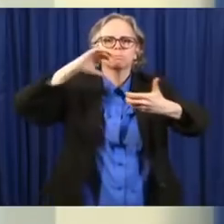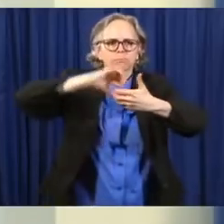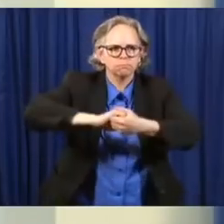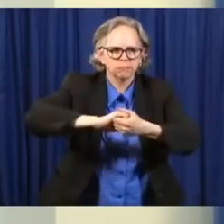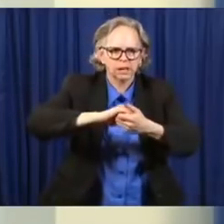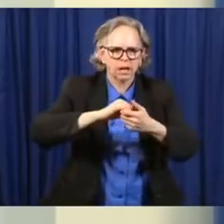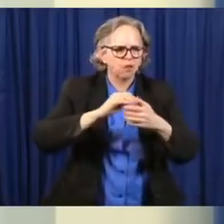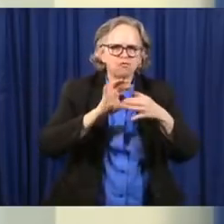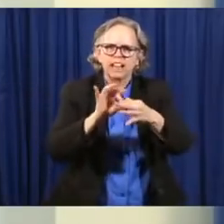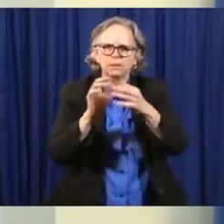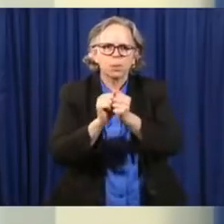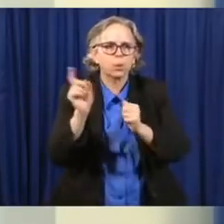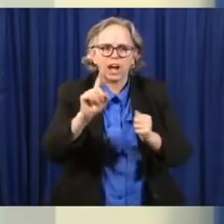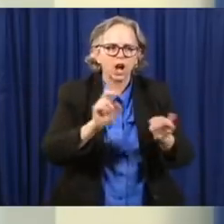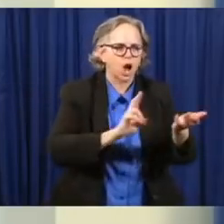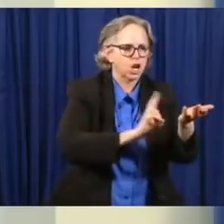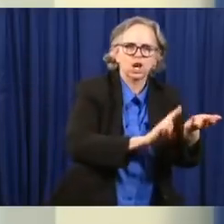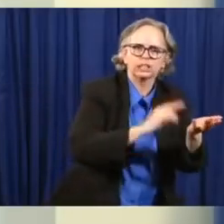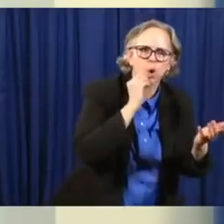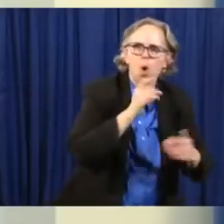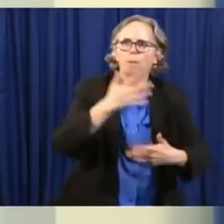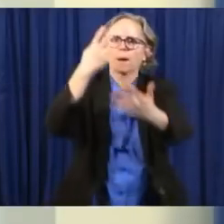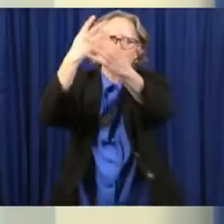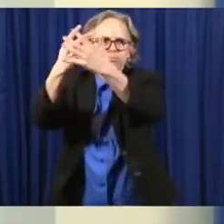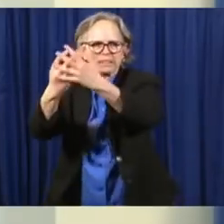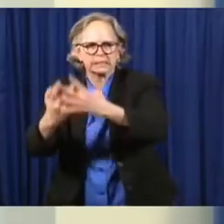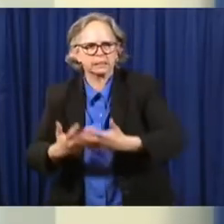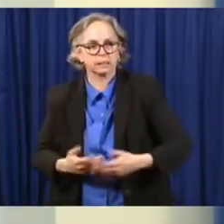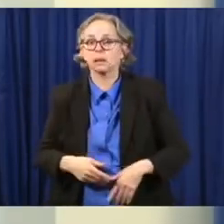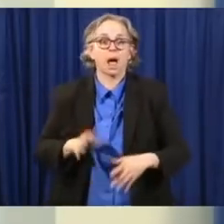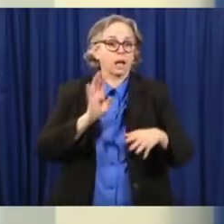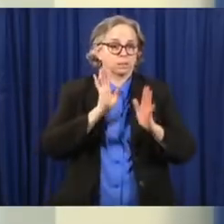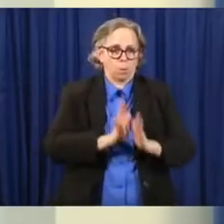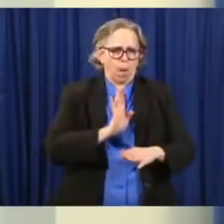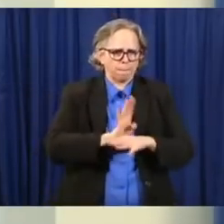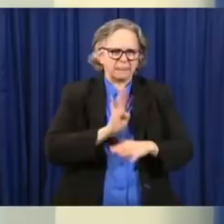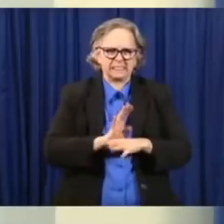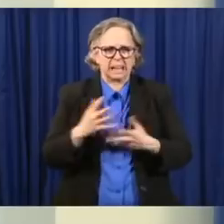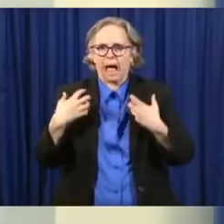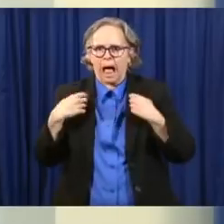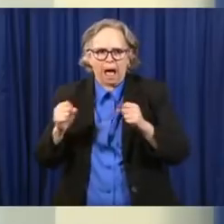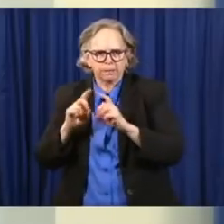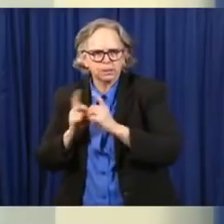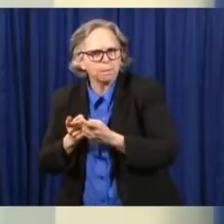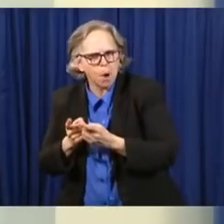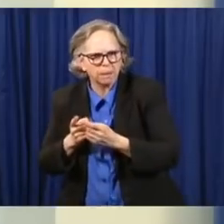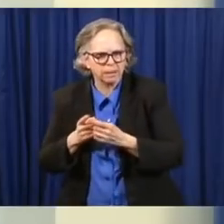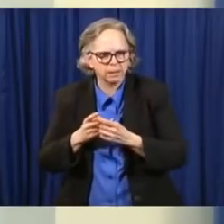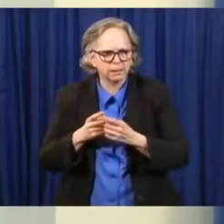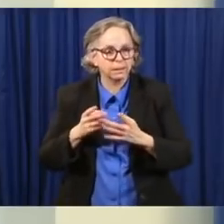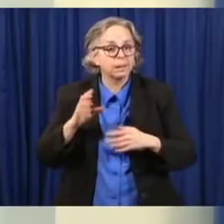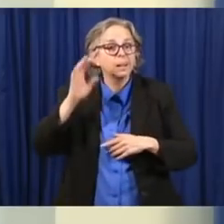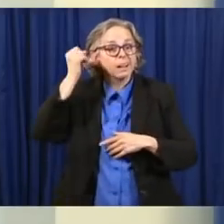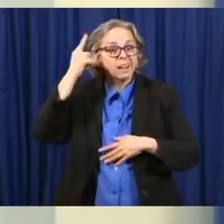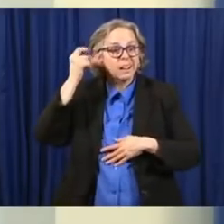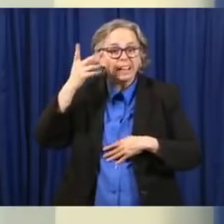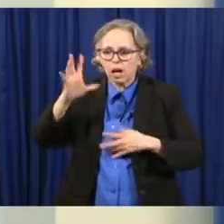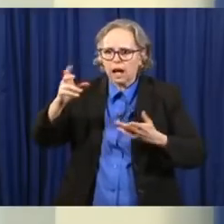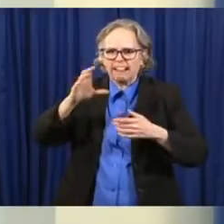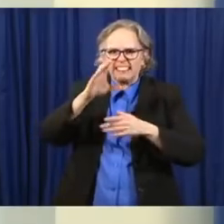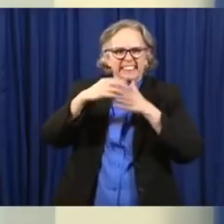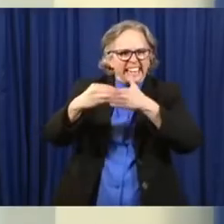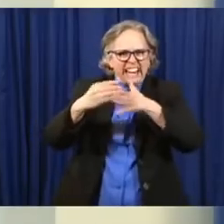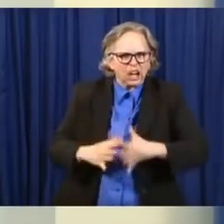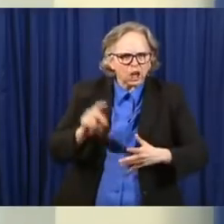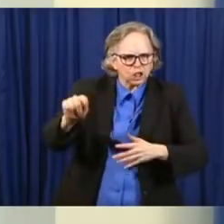and the businesses and the local health departments in those areas, the relationships with the civic leaders. So at the community